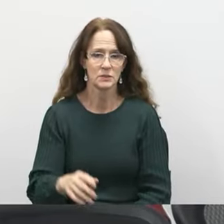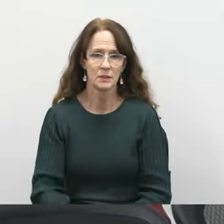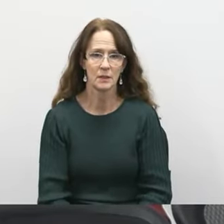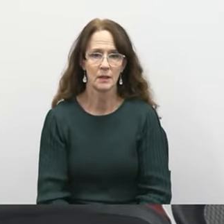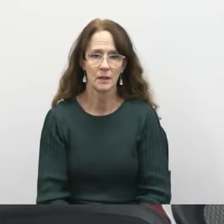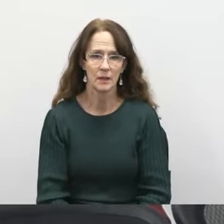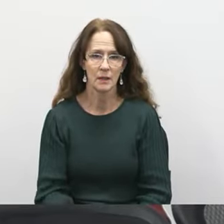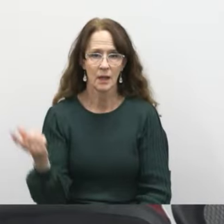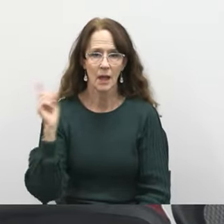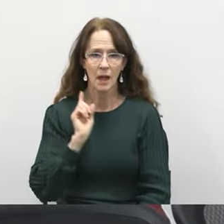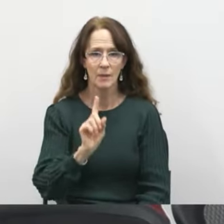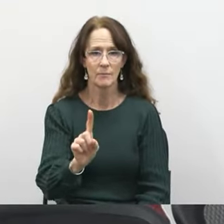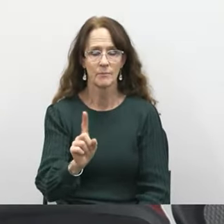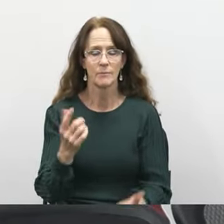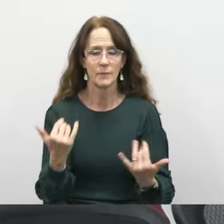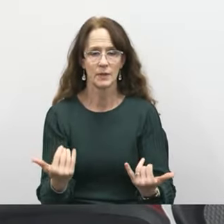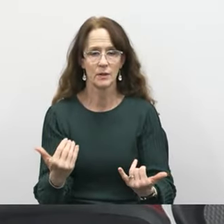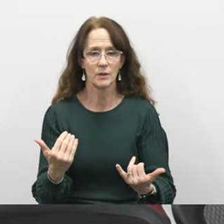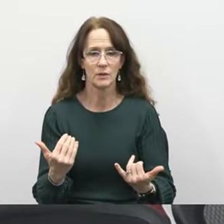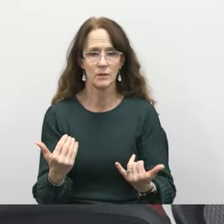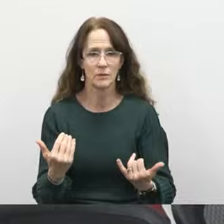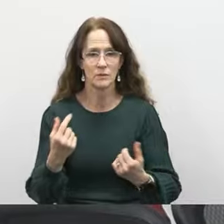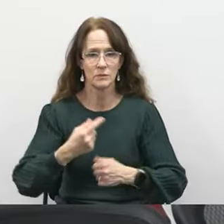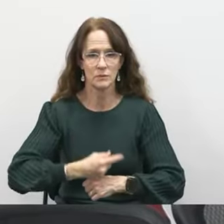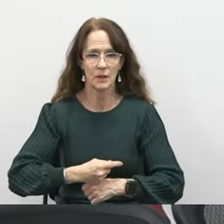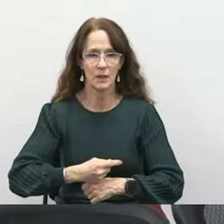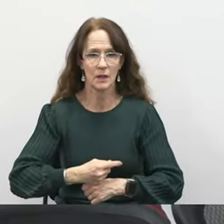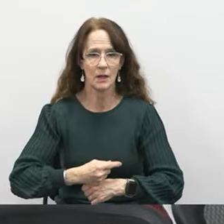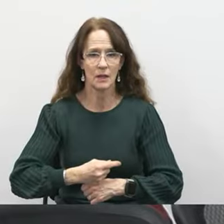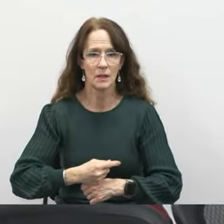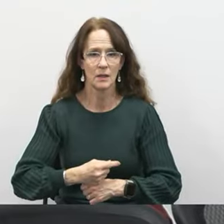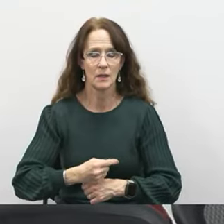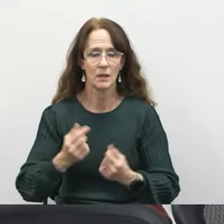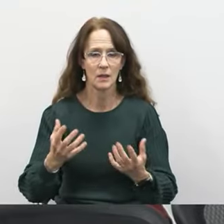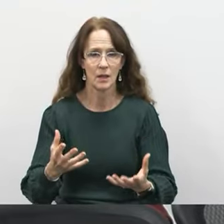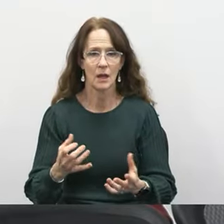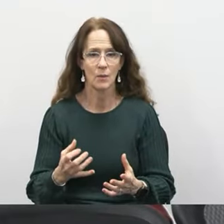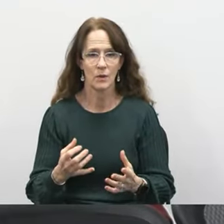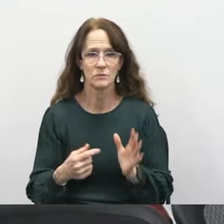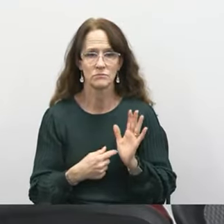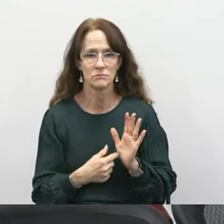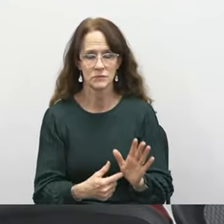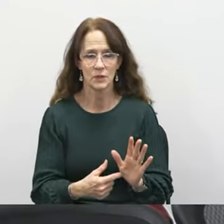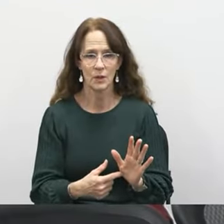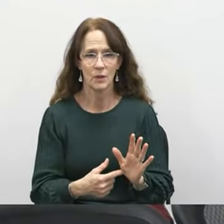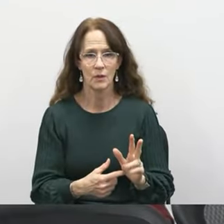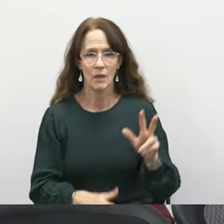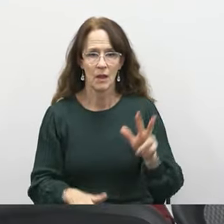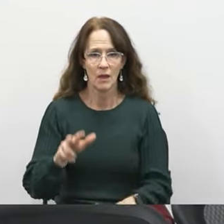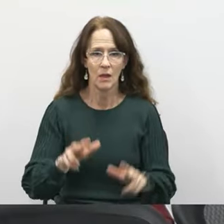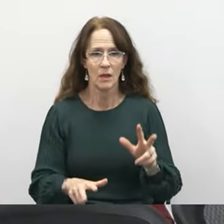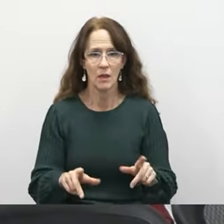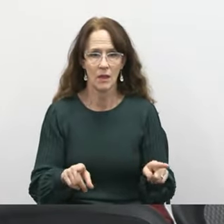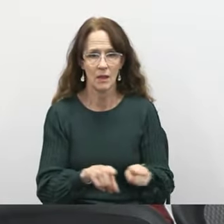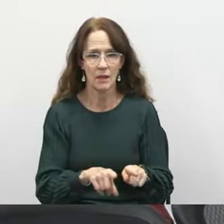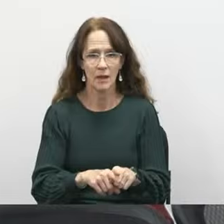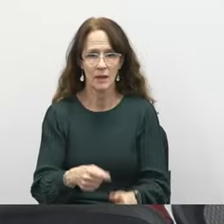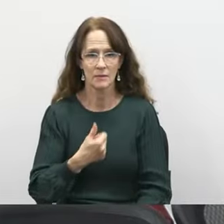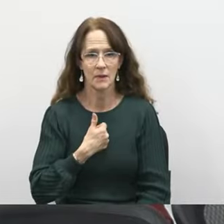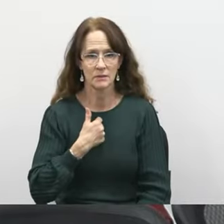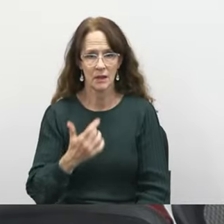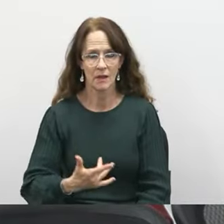I come before all of you today in an effort to amplify the uncertainty many students, like myself, are